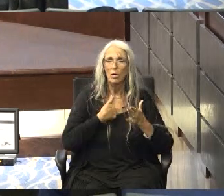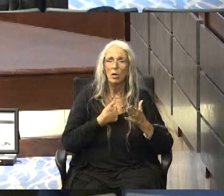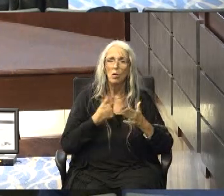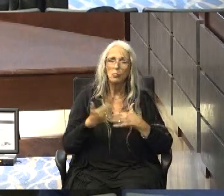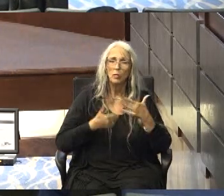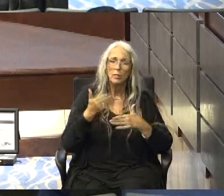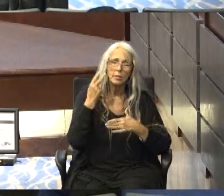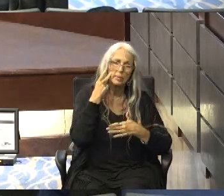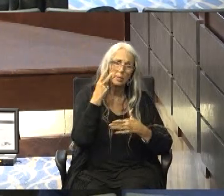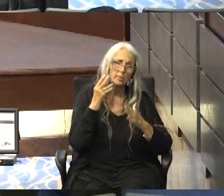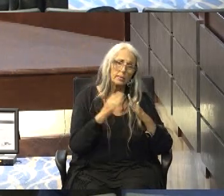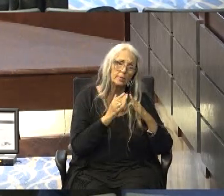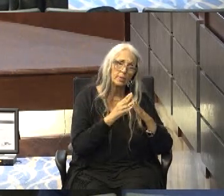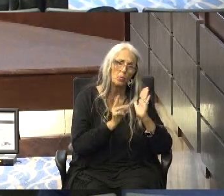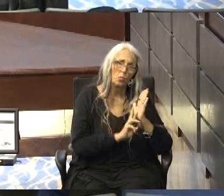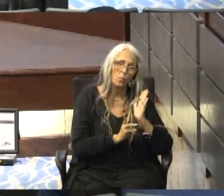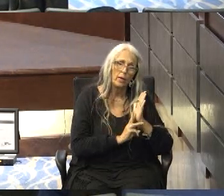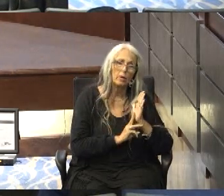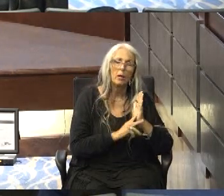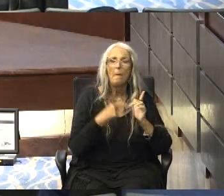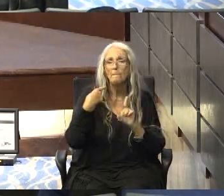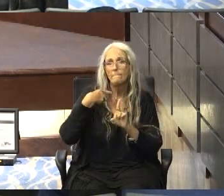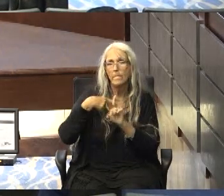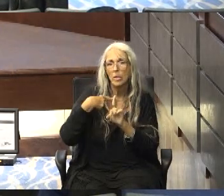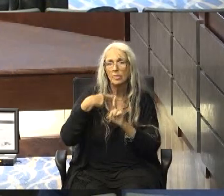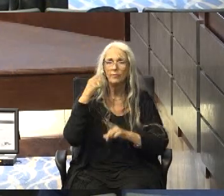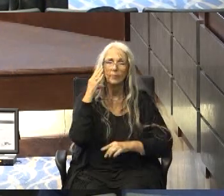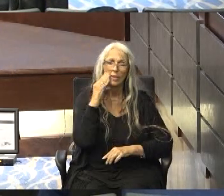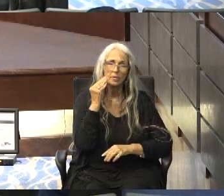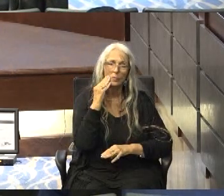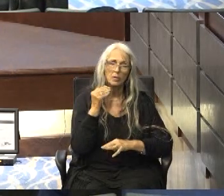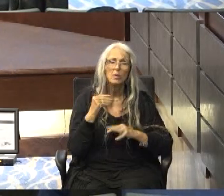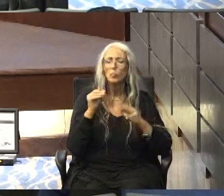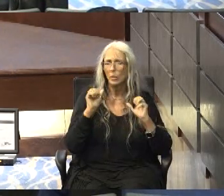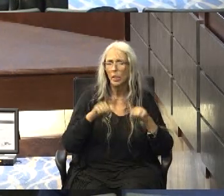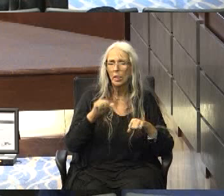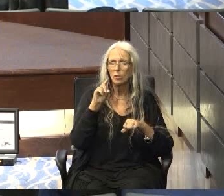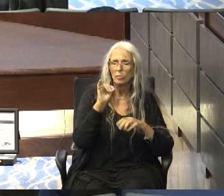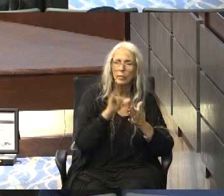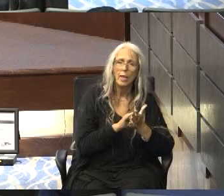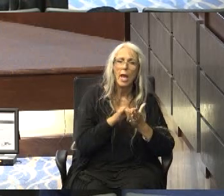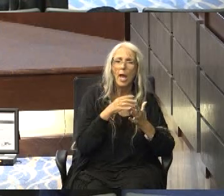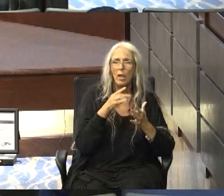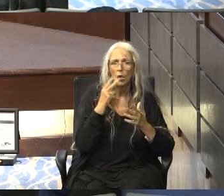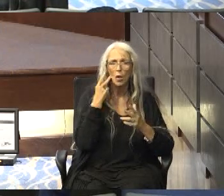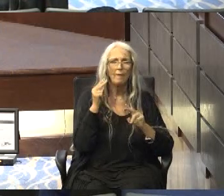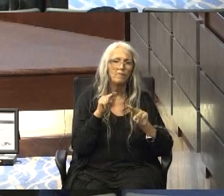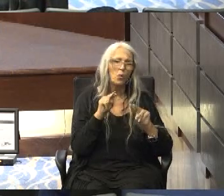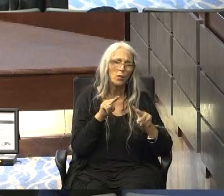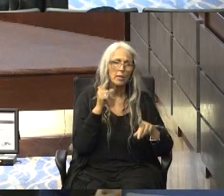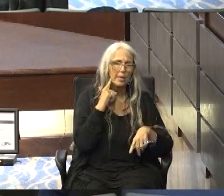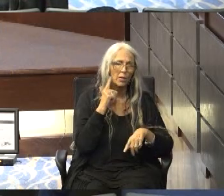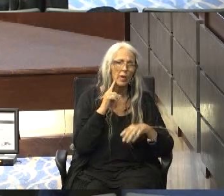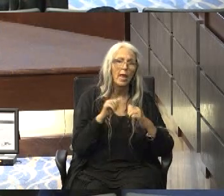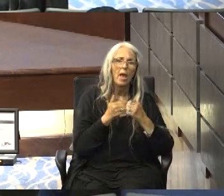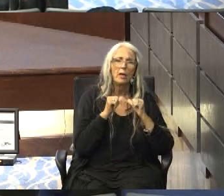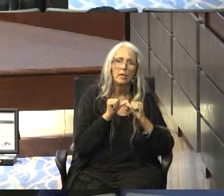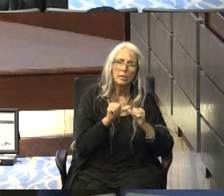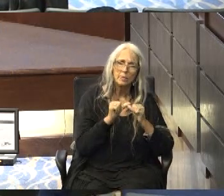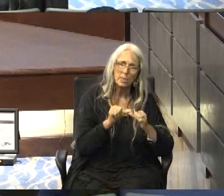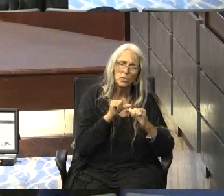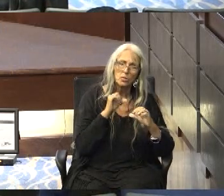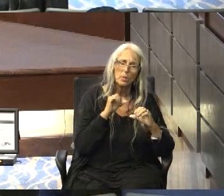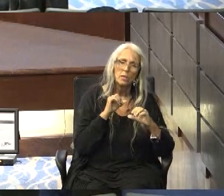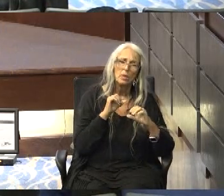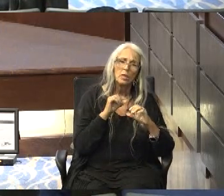Waco is a positive experience. Can be things that we can do through this process. I look forward to hearing about how the continued conversation with the